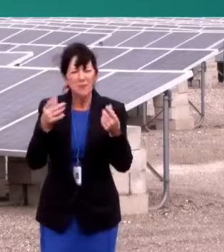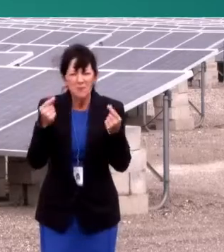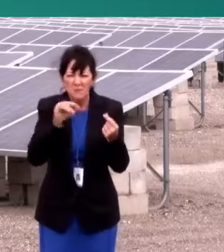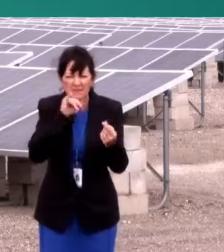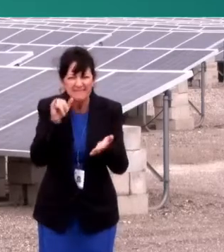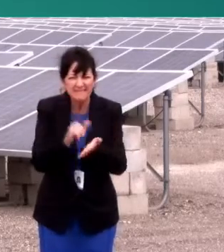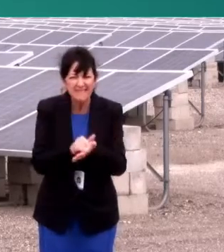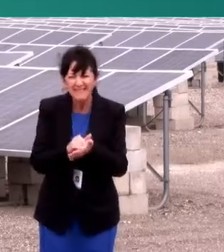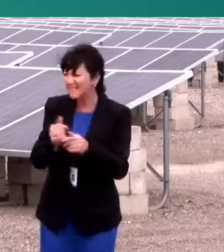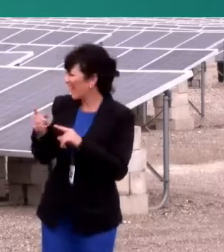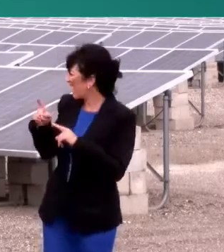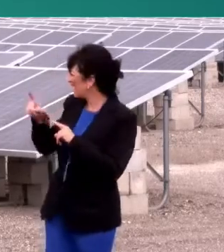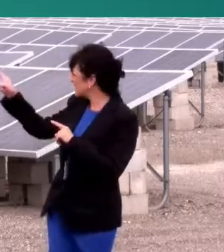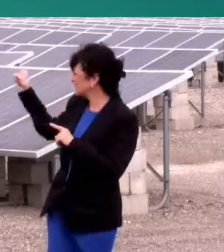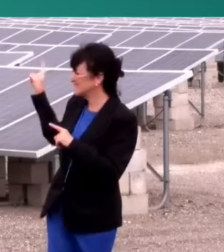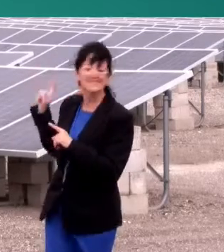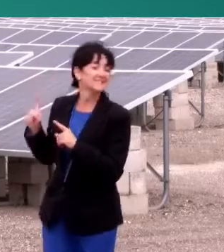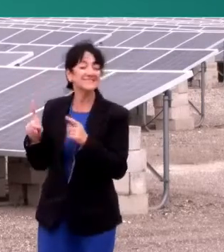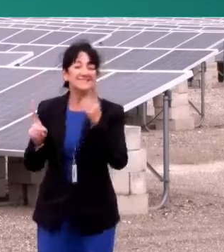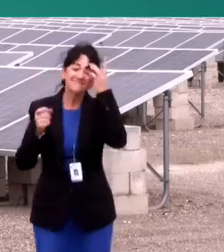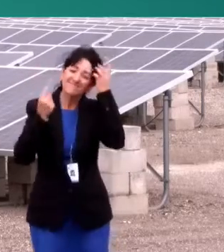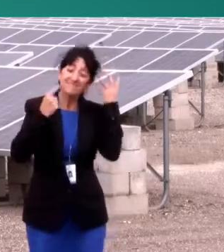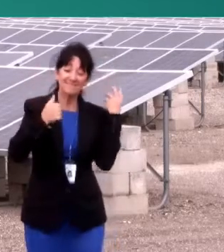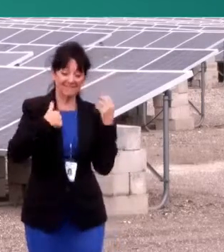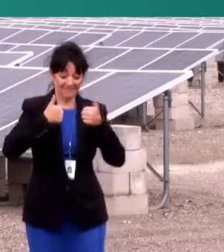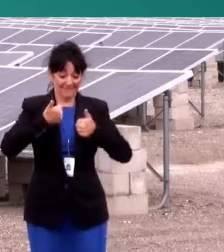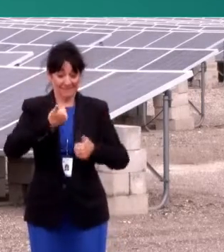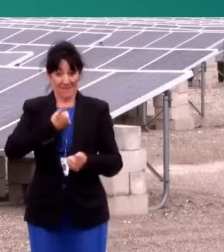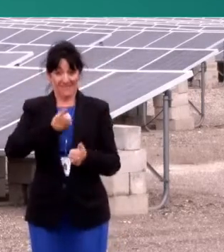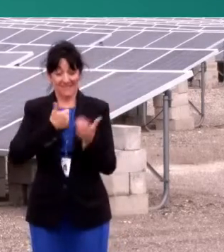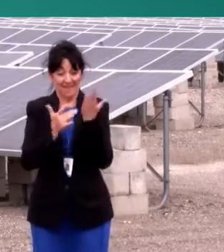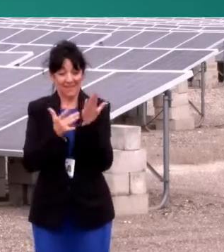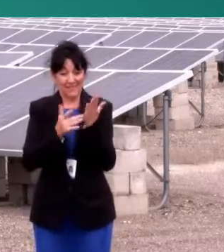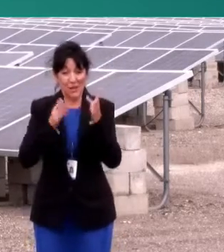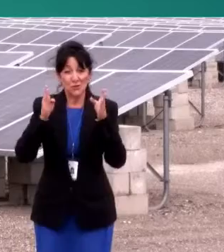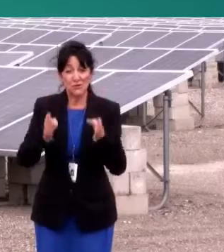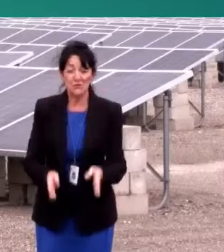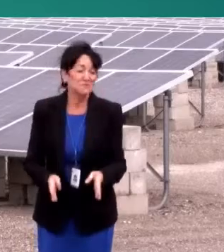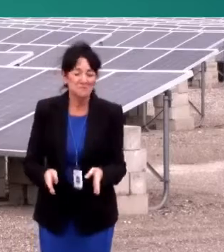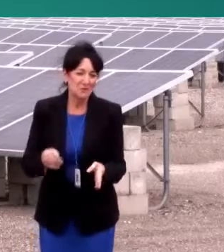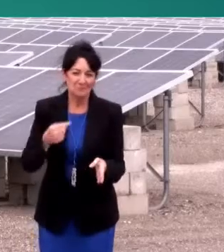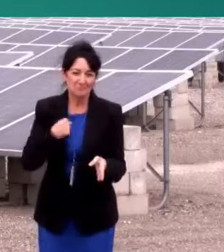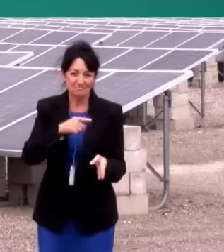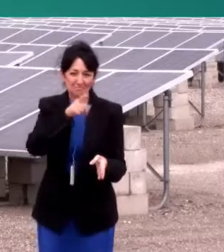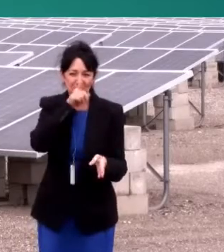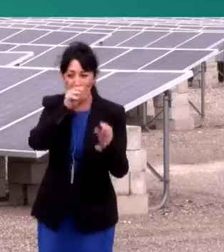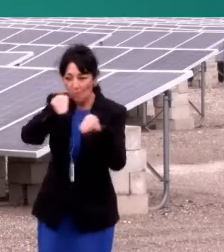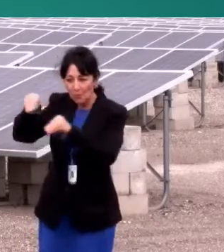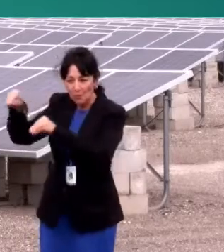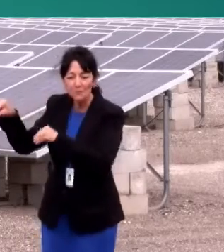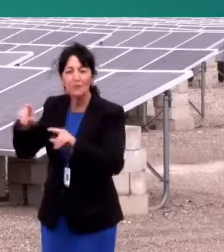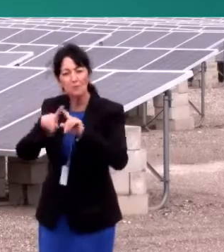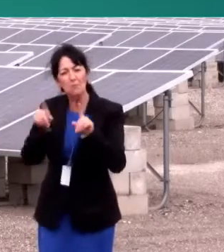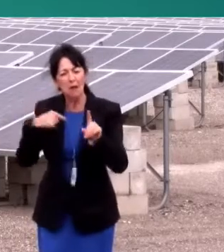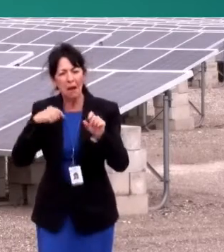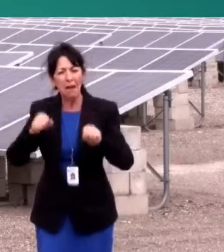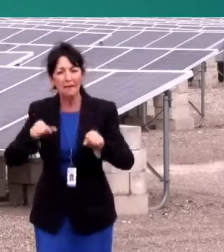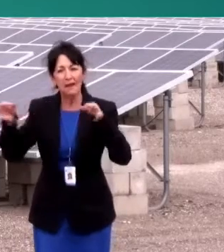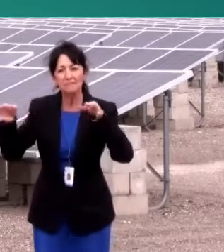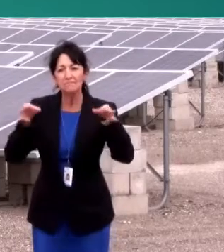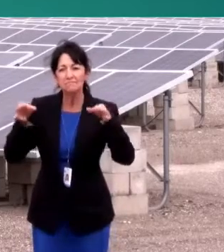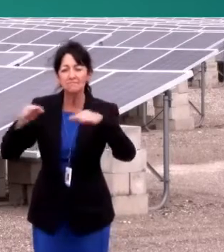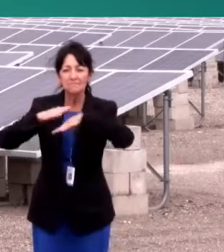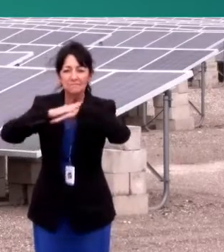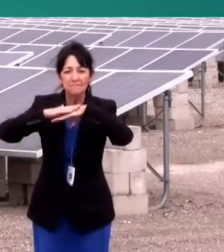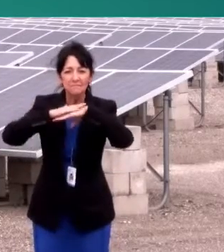but as I told the governor, I can play one on TV and for 30 seconds at a podium from time to time. So what we've got here, I'll describe it across a couple